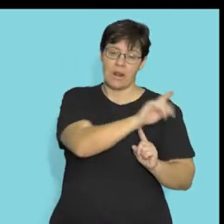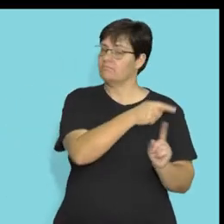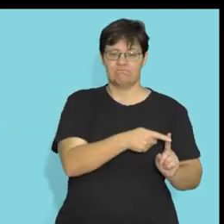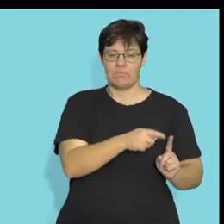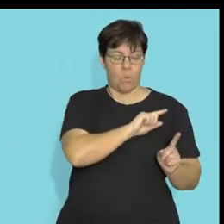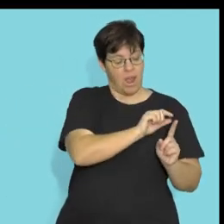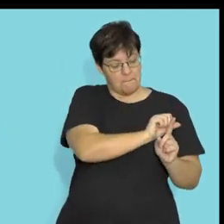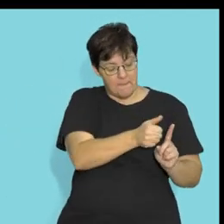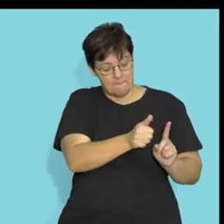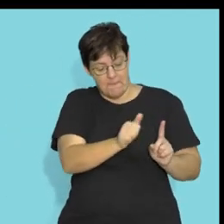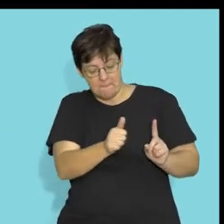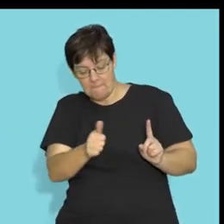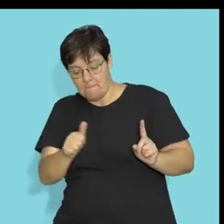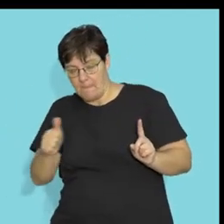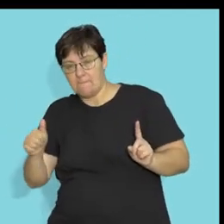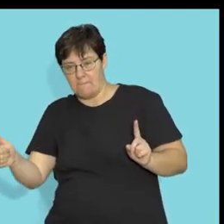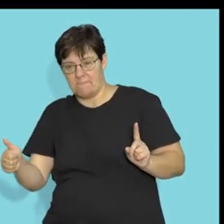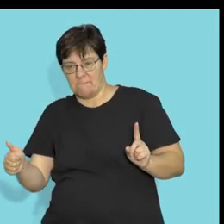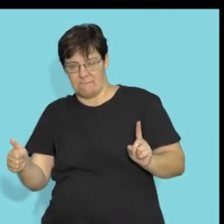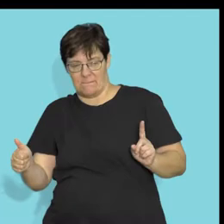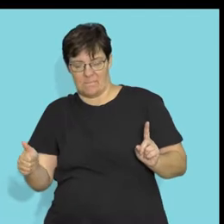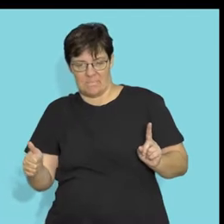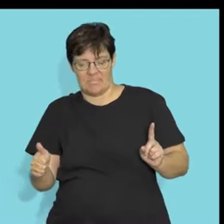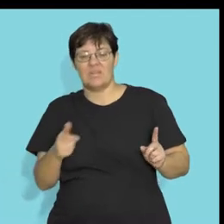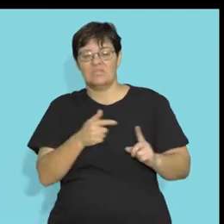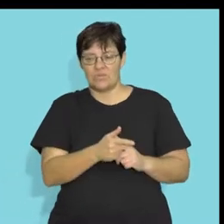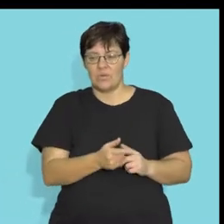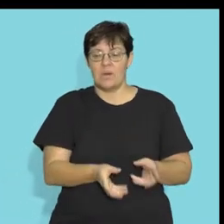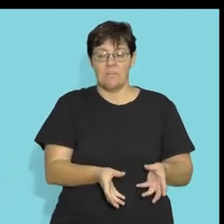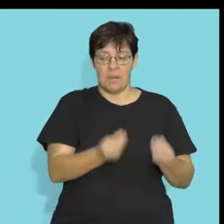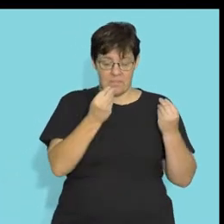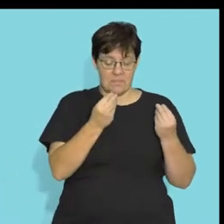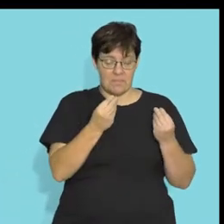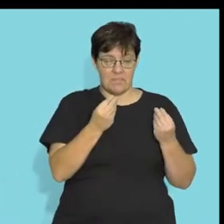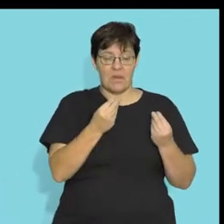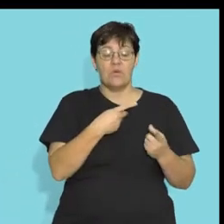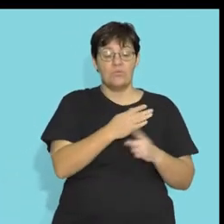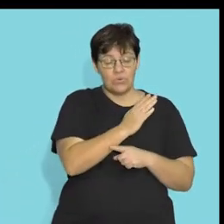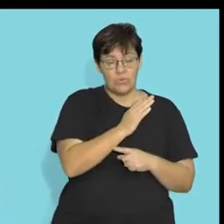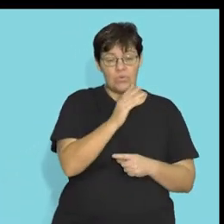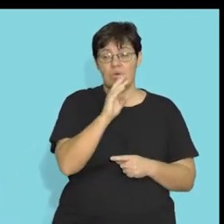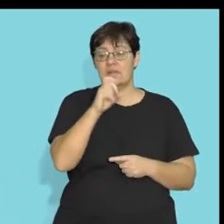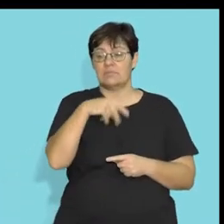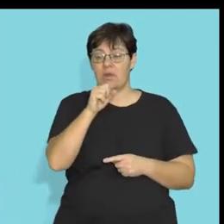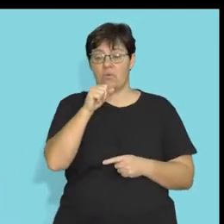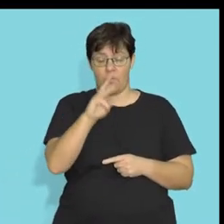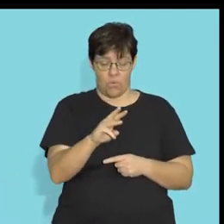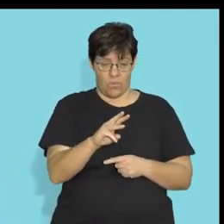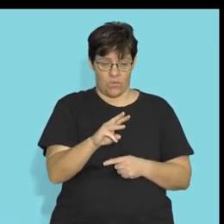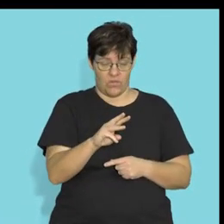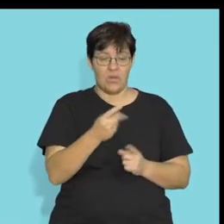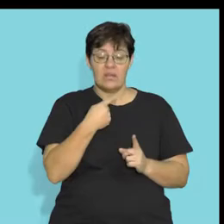levels of organization. Let's understand this. It gets there via the sparrow, who in turn